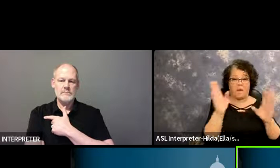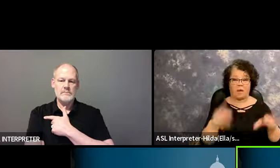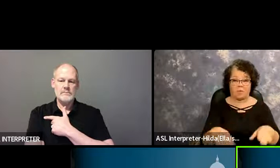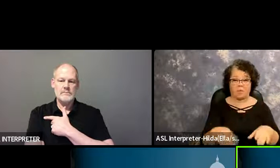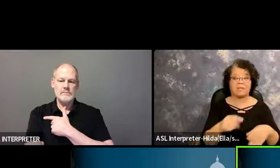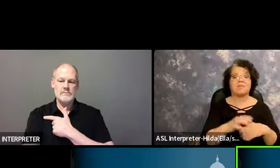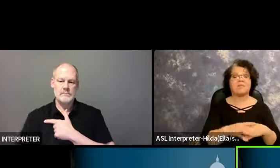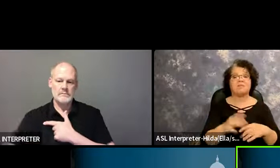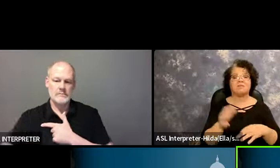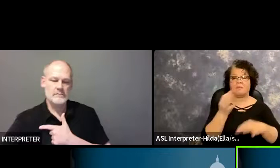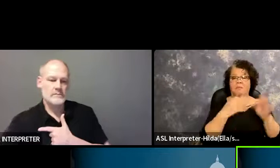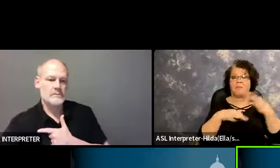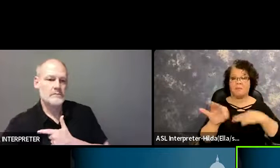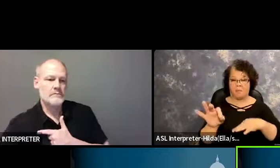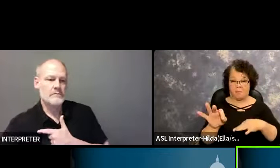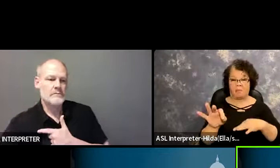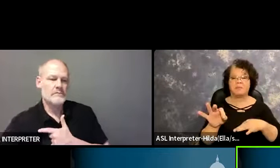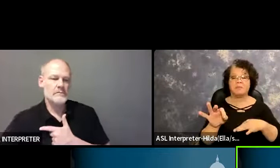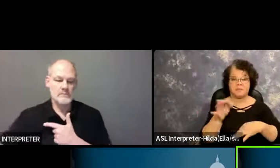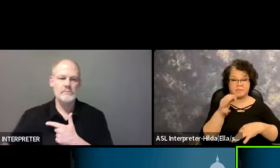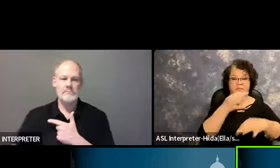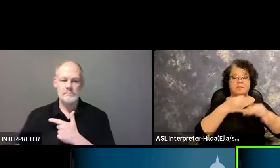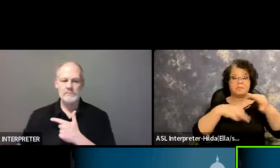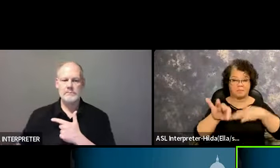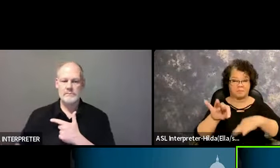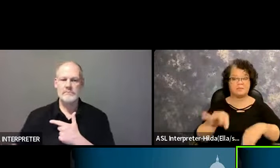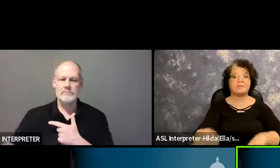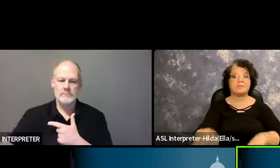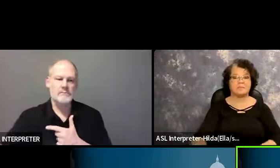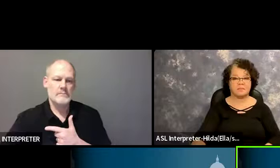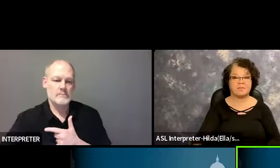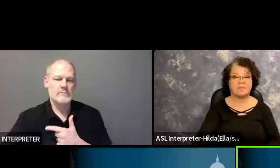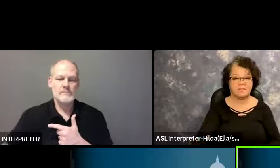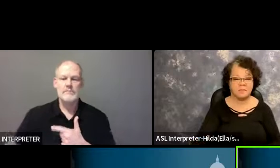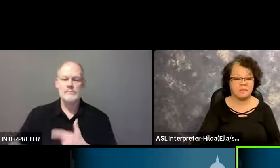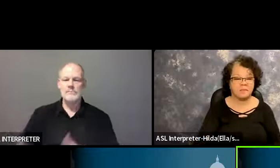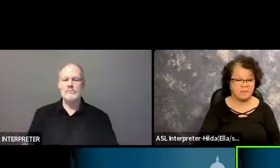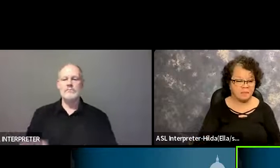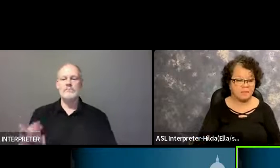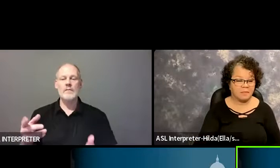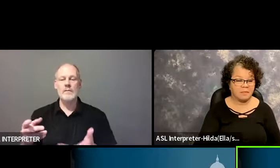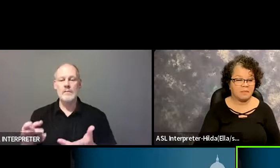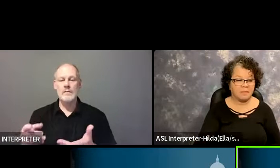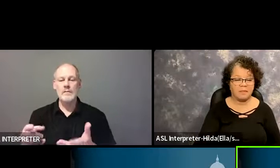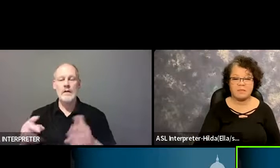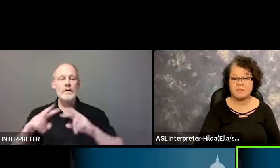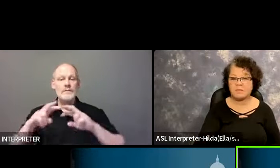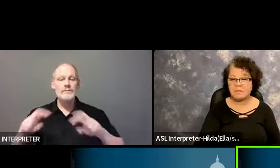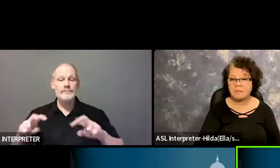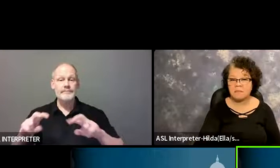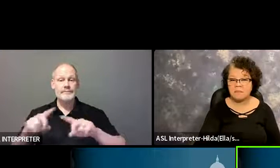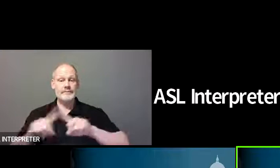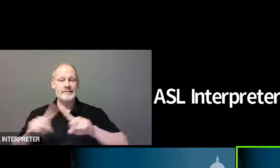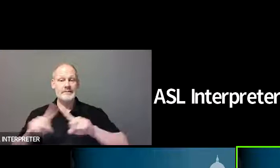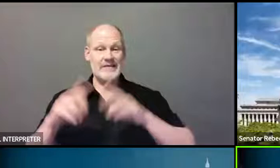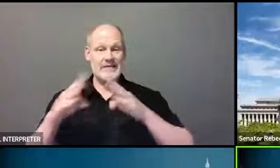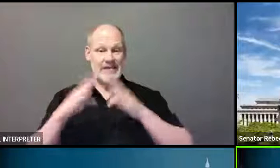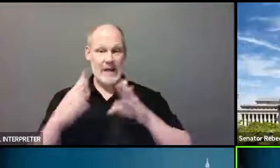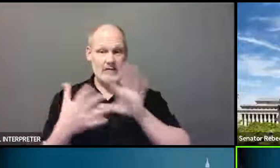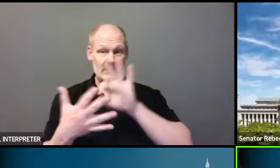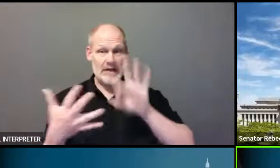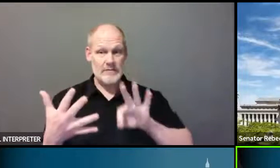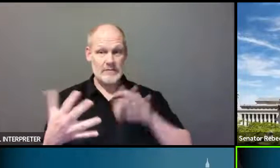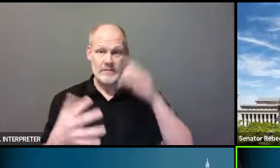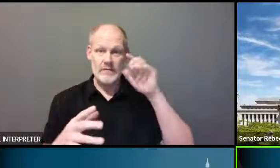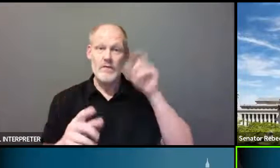bill come over from the Senate, from Senator Nguyen, looking at tiny house options for our houseless neighbors as well.